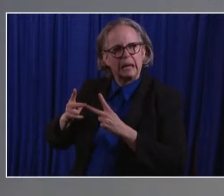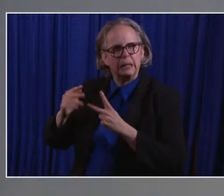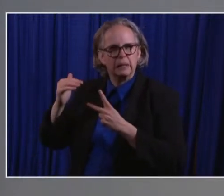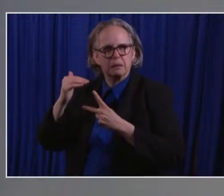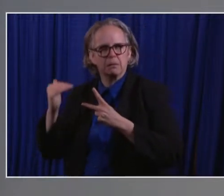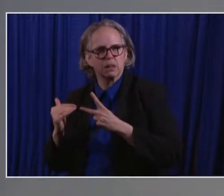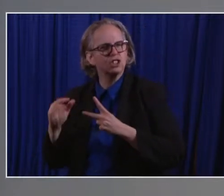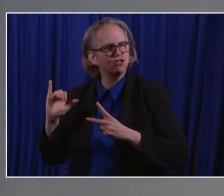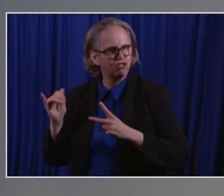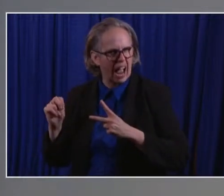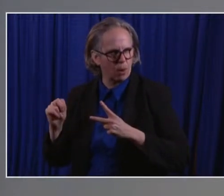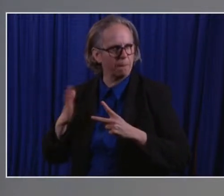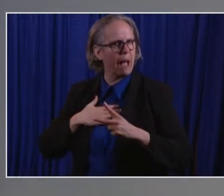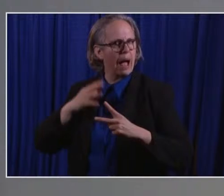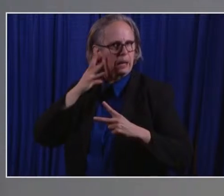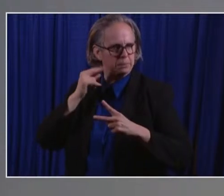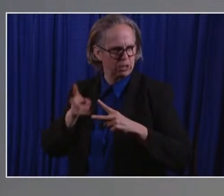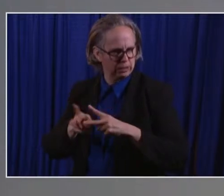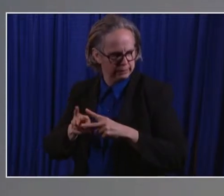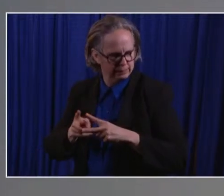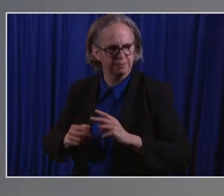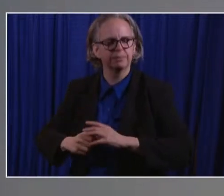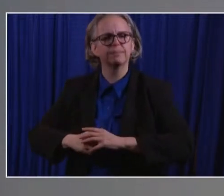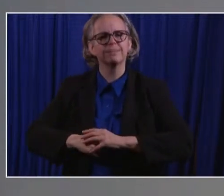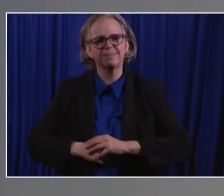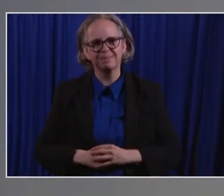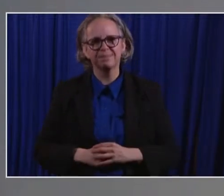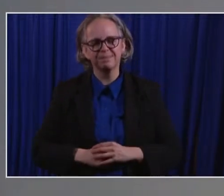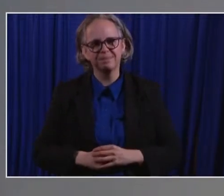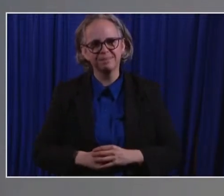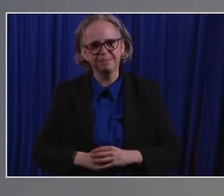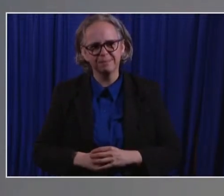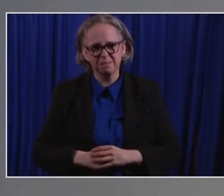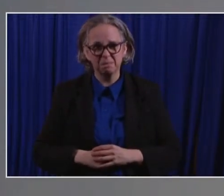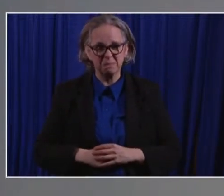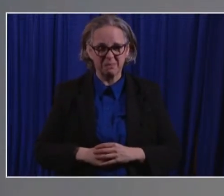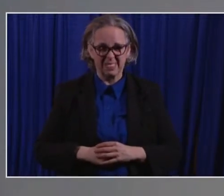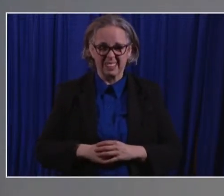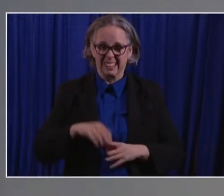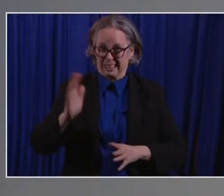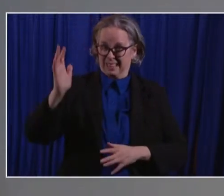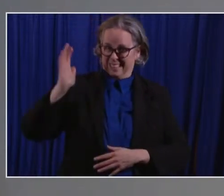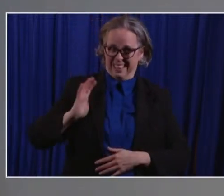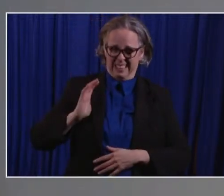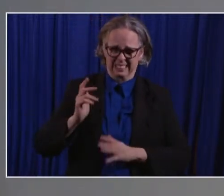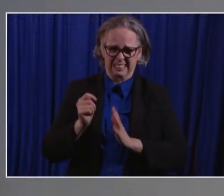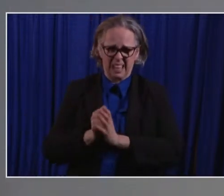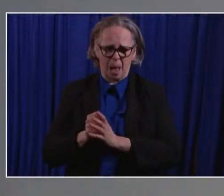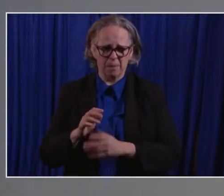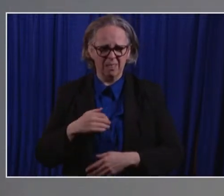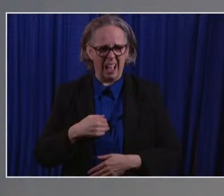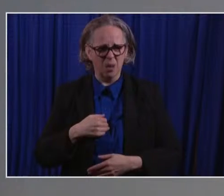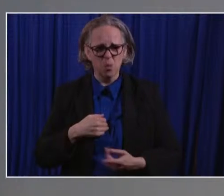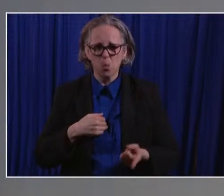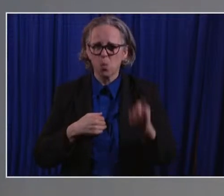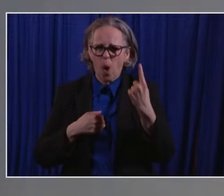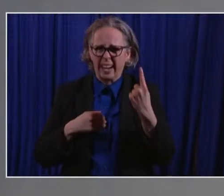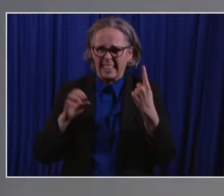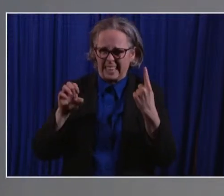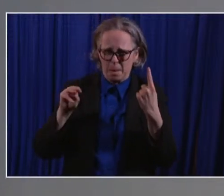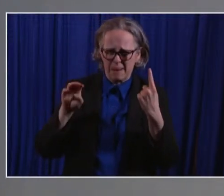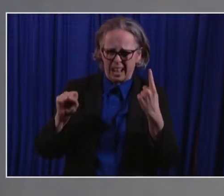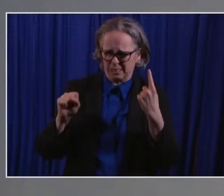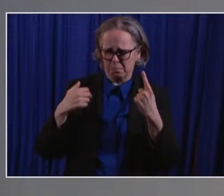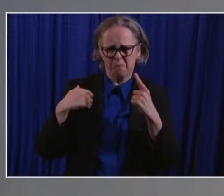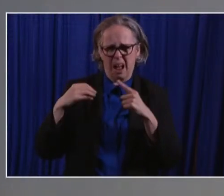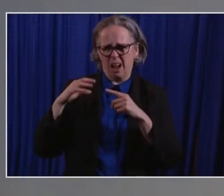that briefing, I had one of my EMS providers was deceased from COVID. And just in that short period of